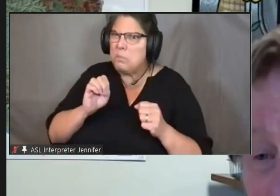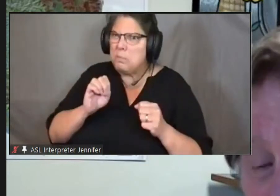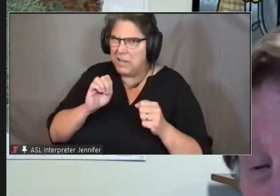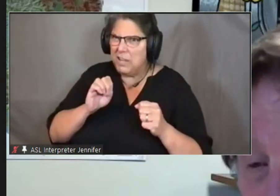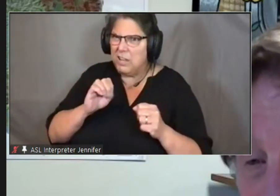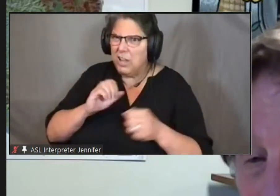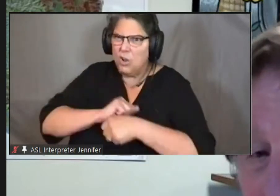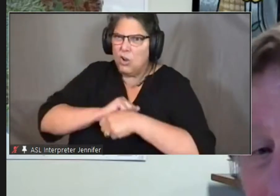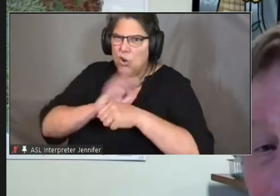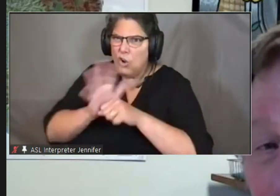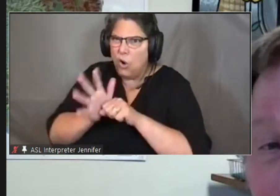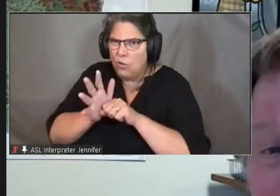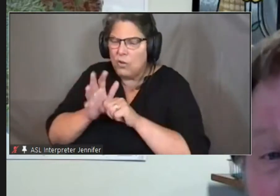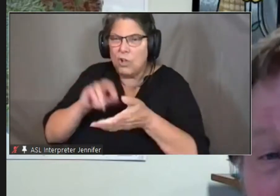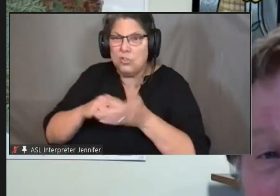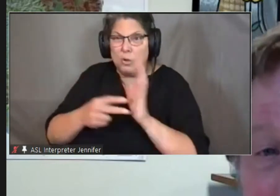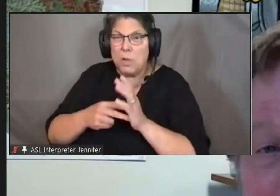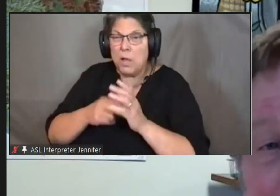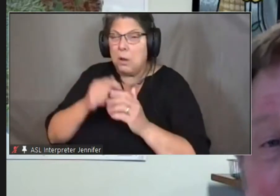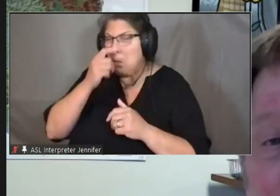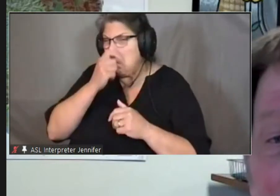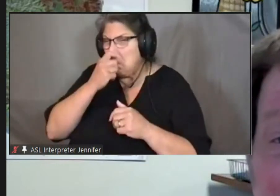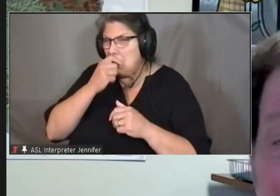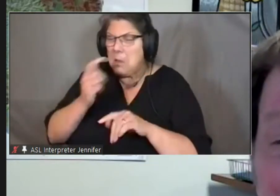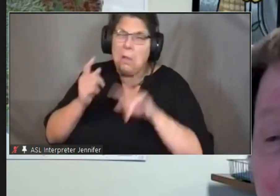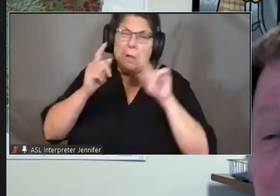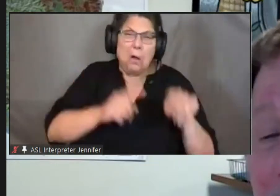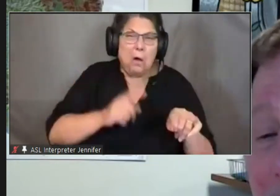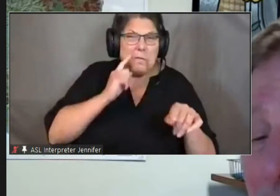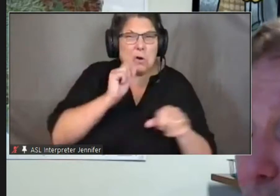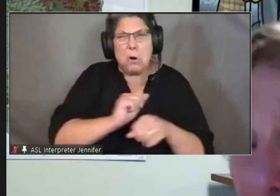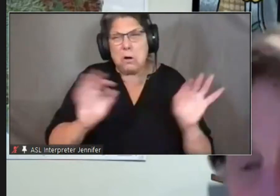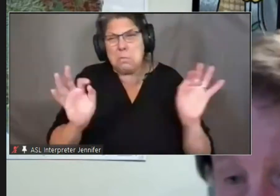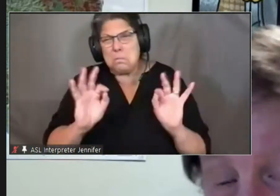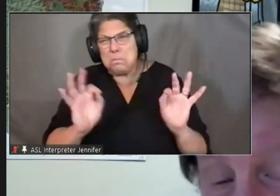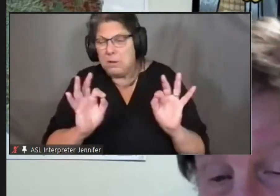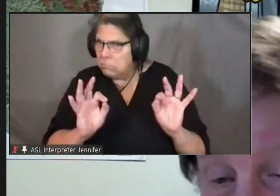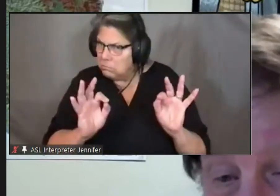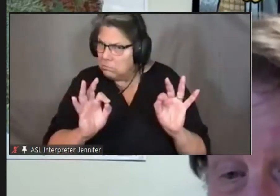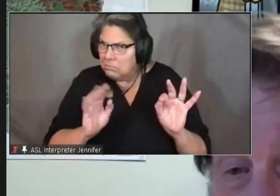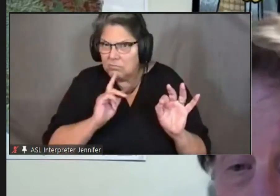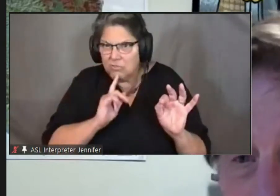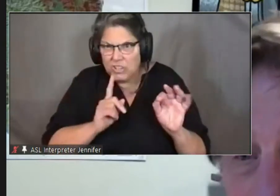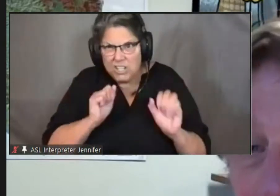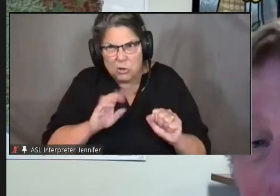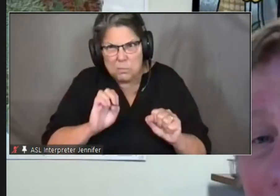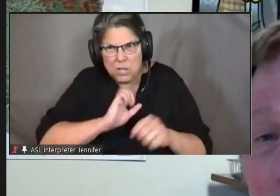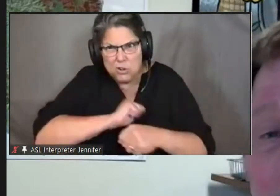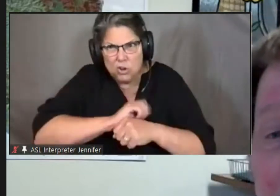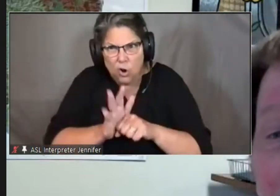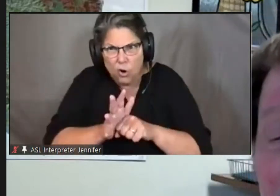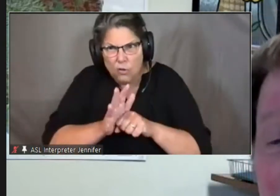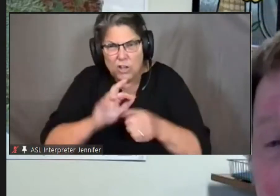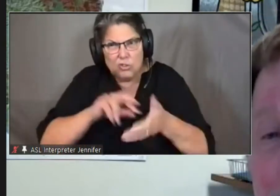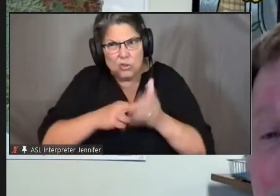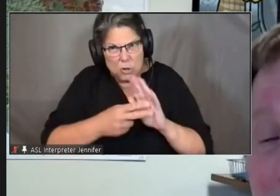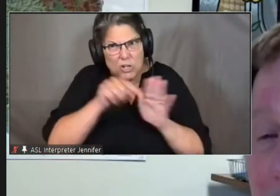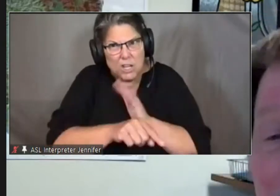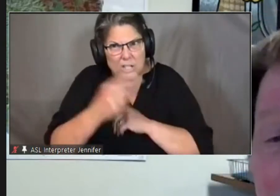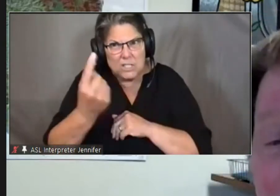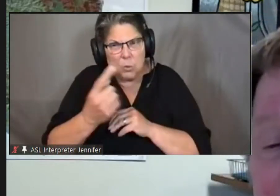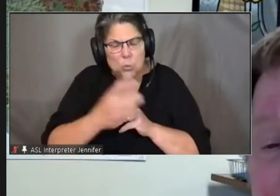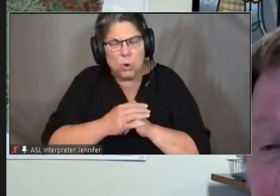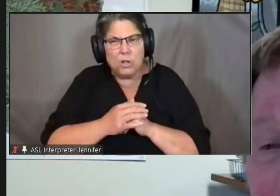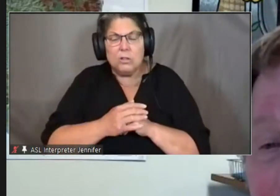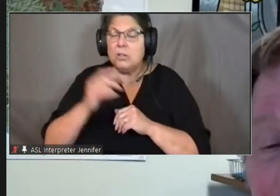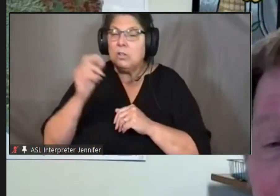community and kill someone. So my advice is if you're not vaccinated and you have symptoms,